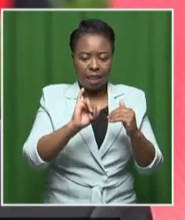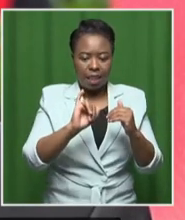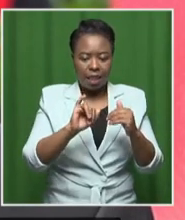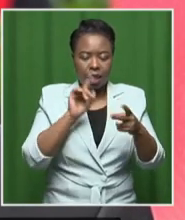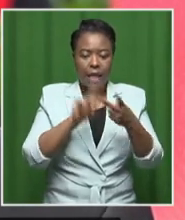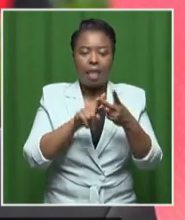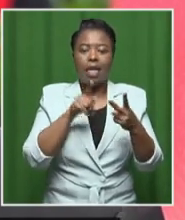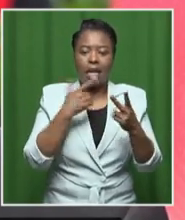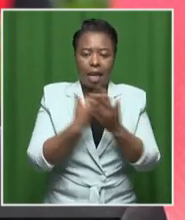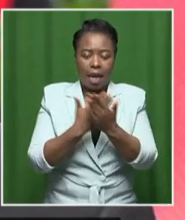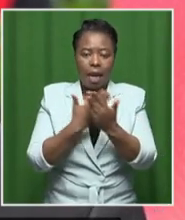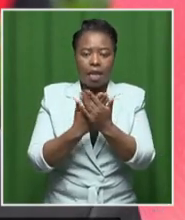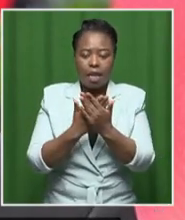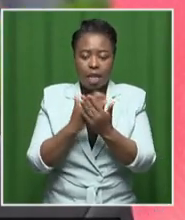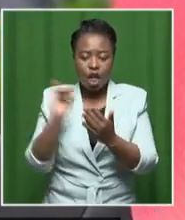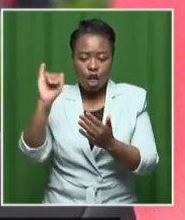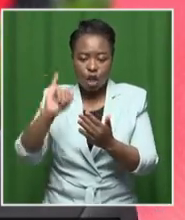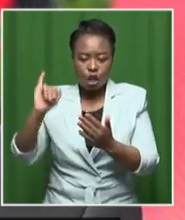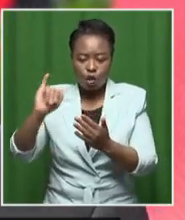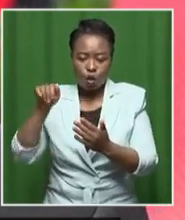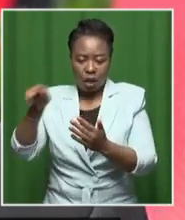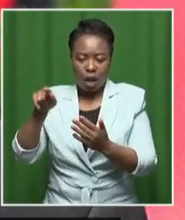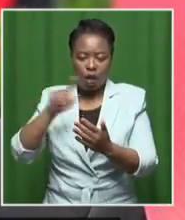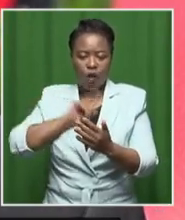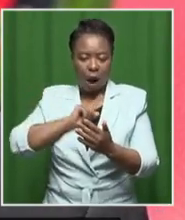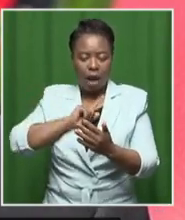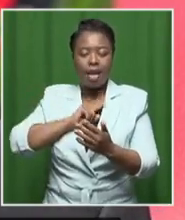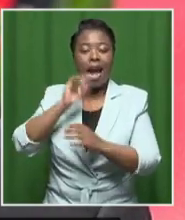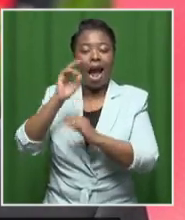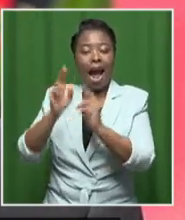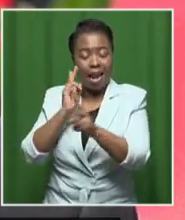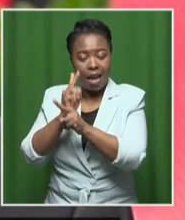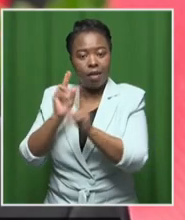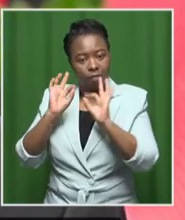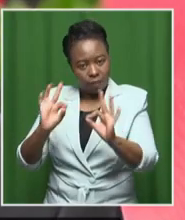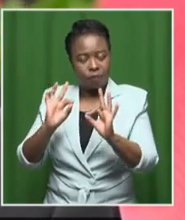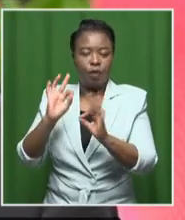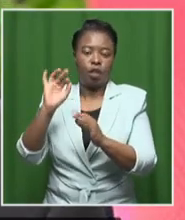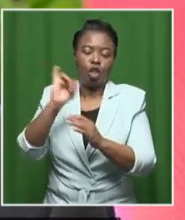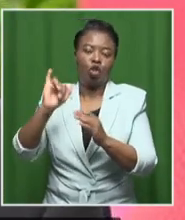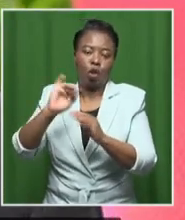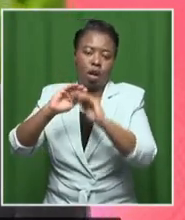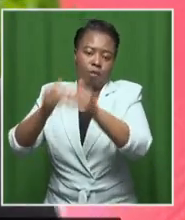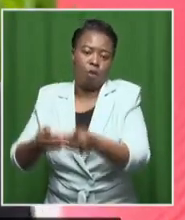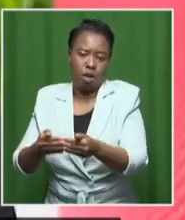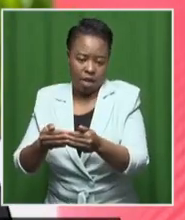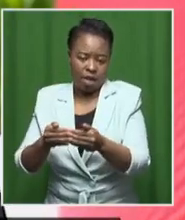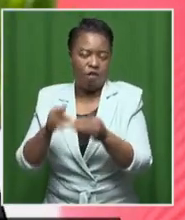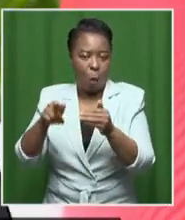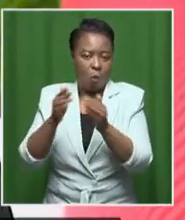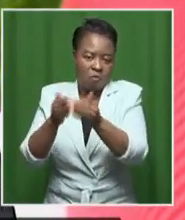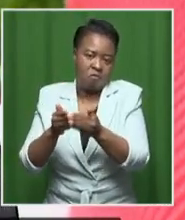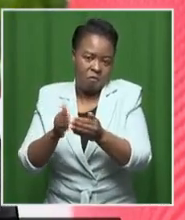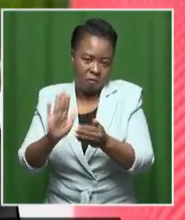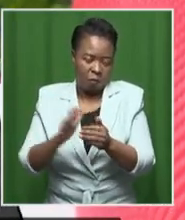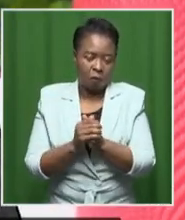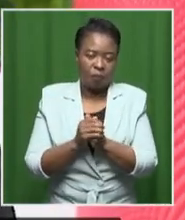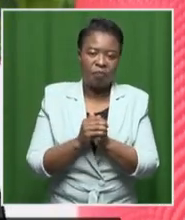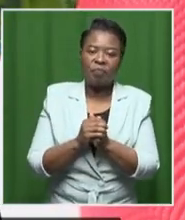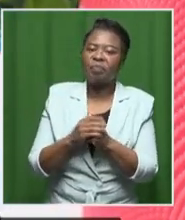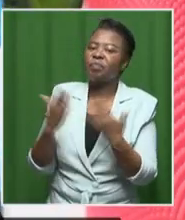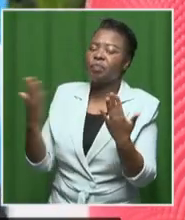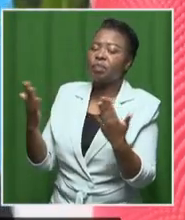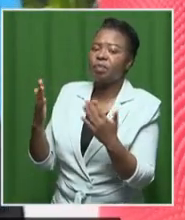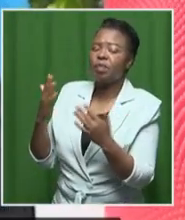able to deal with the issue of reinsurance, especially when it comes to cargo. Tsepo Mongwai, our